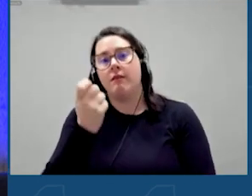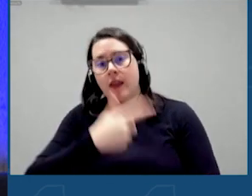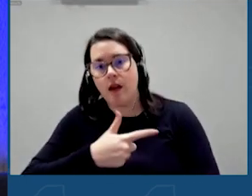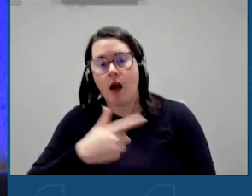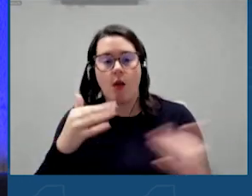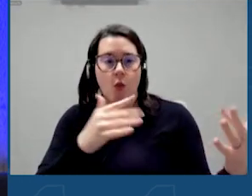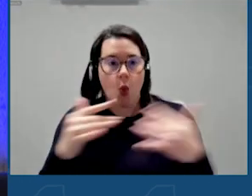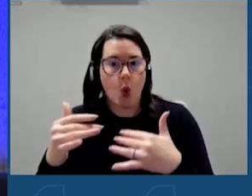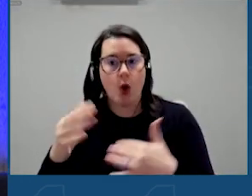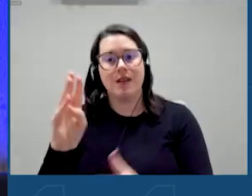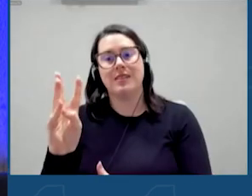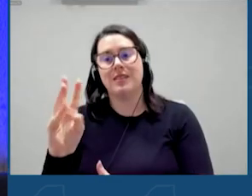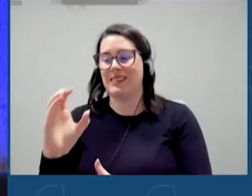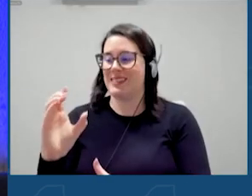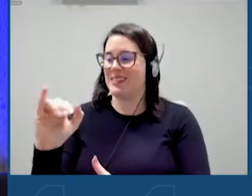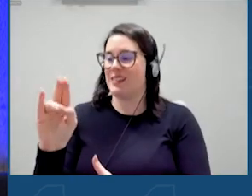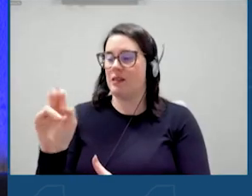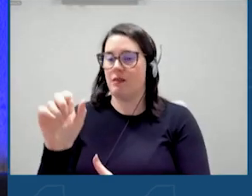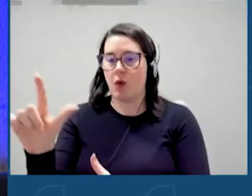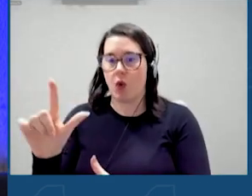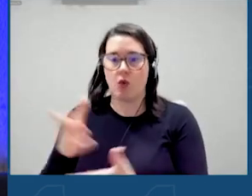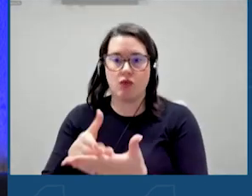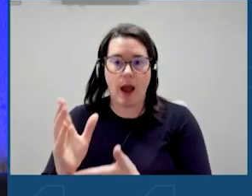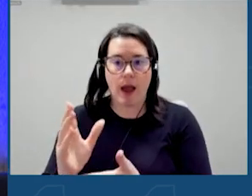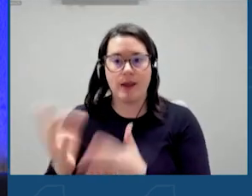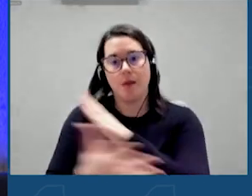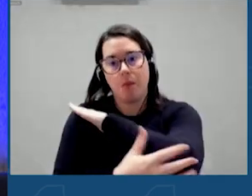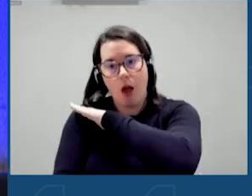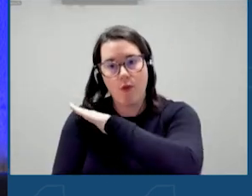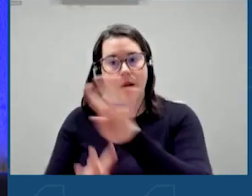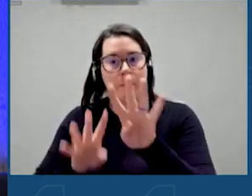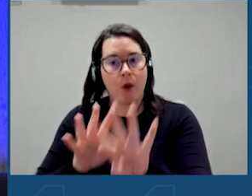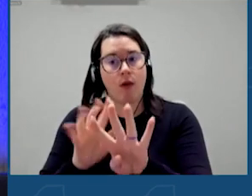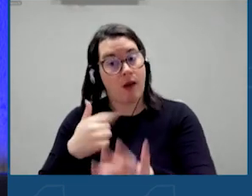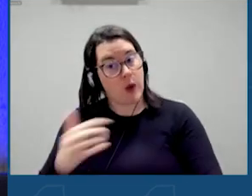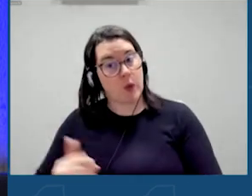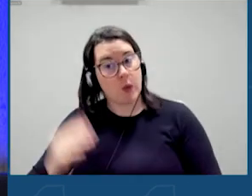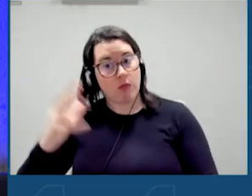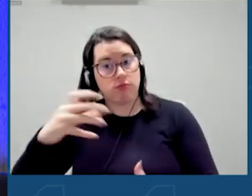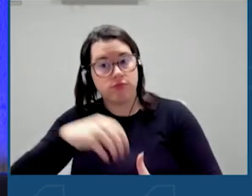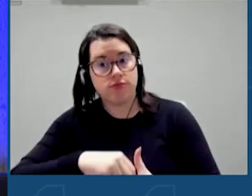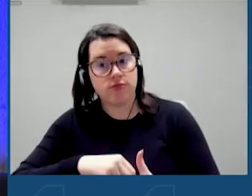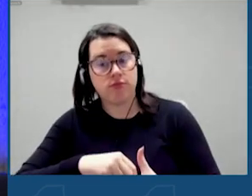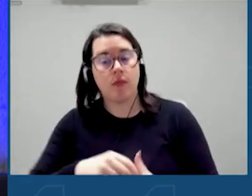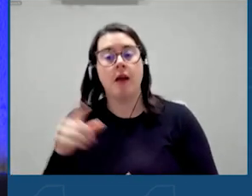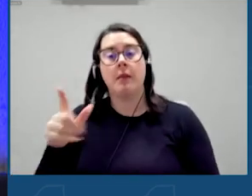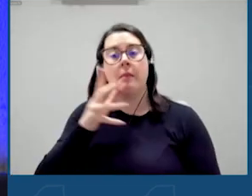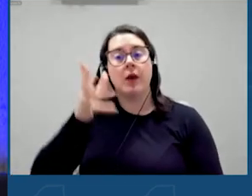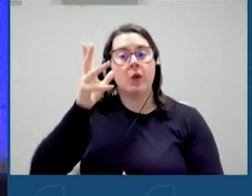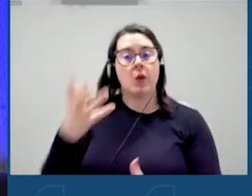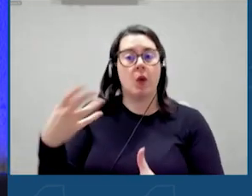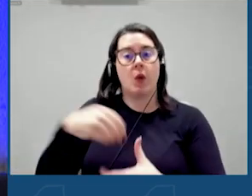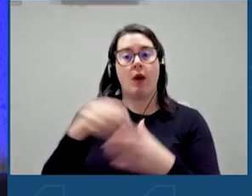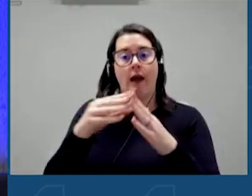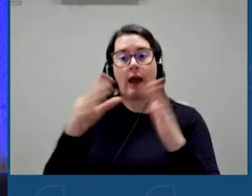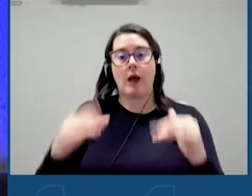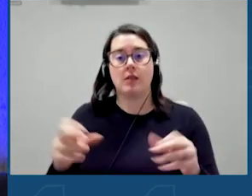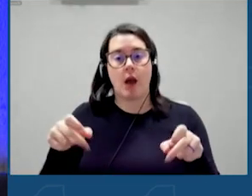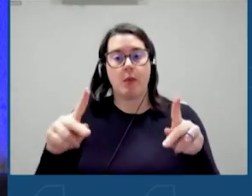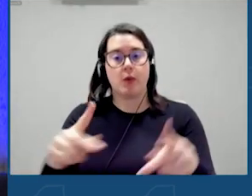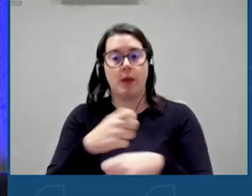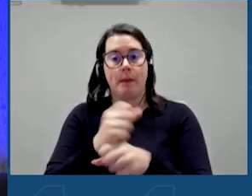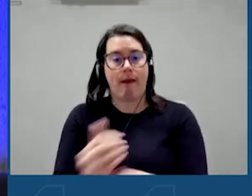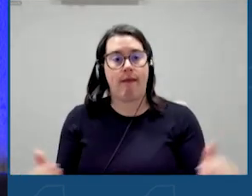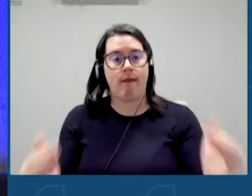poverty marches. That's where I grew up. And they also were part of a program called Housing Opportunities Made Equal that